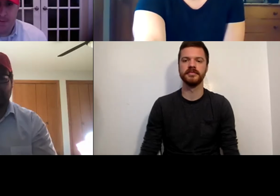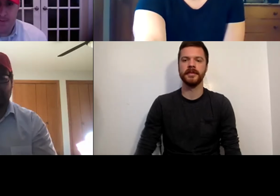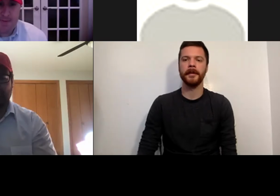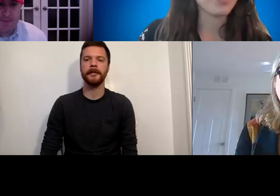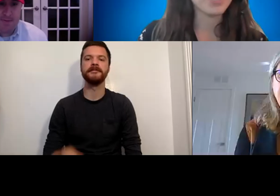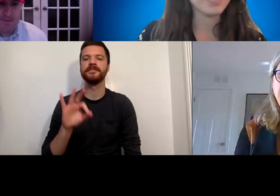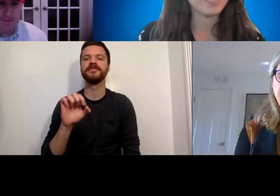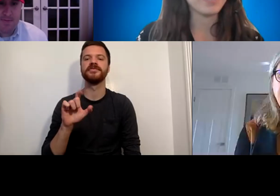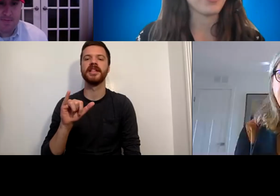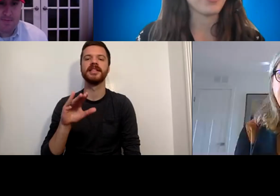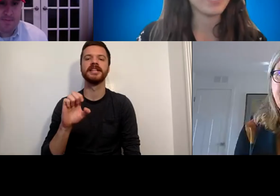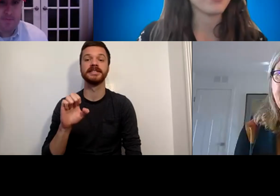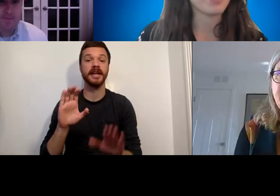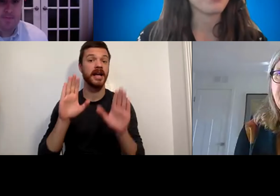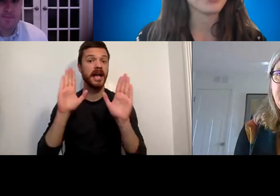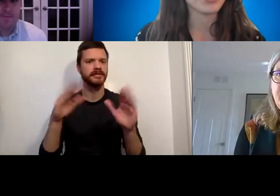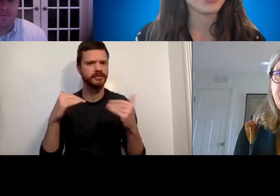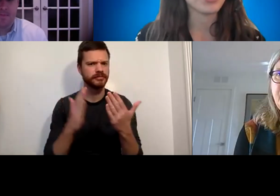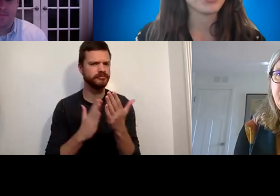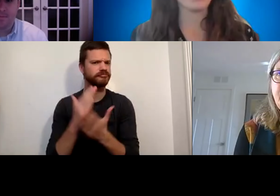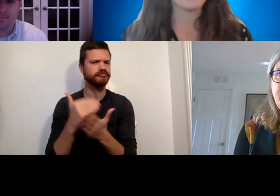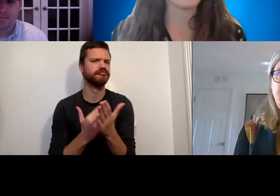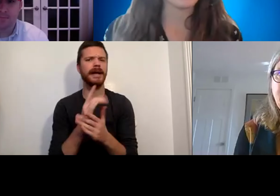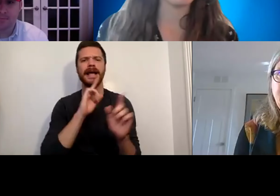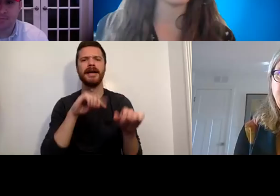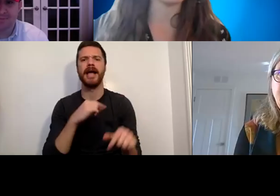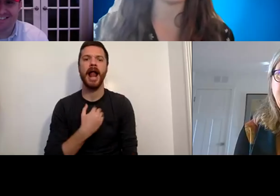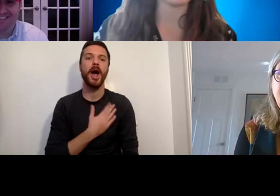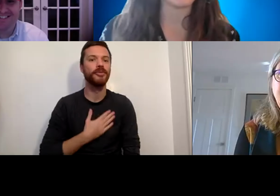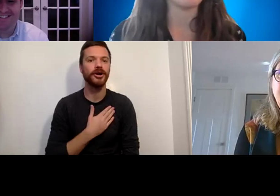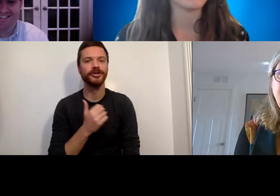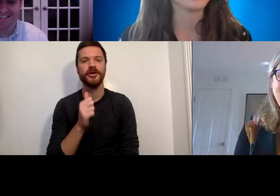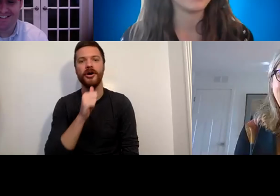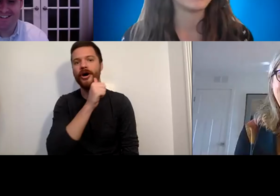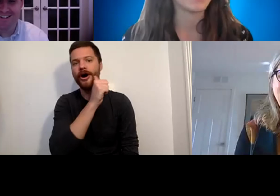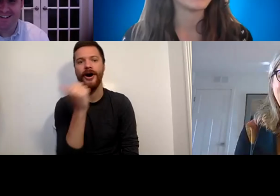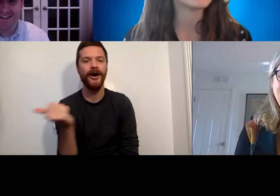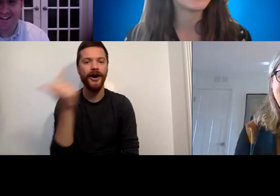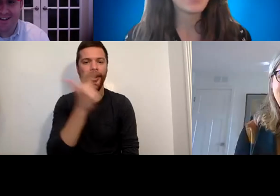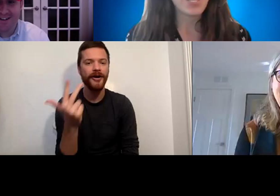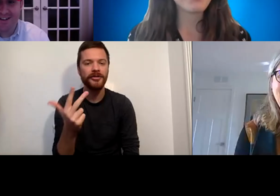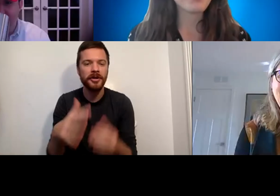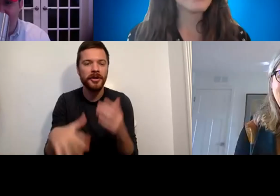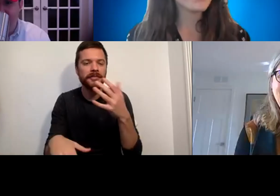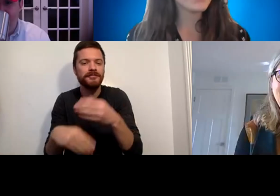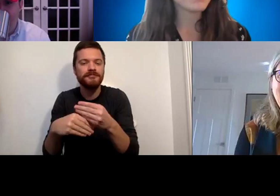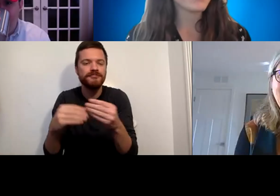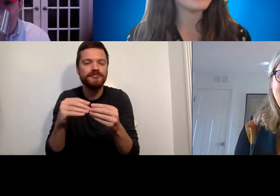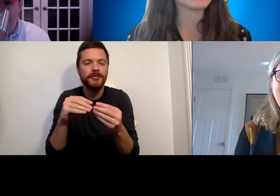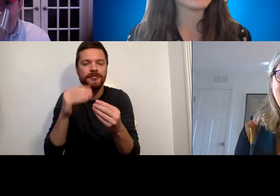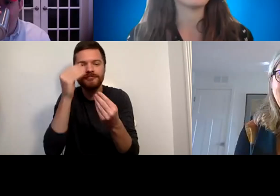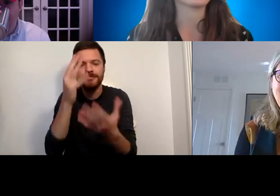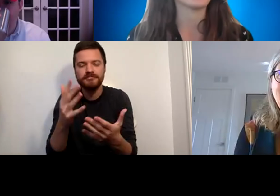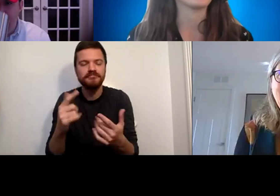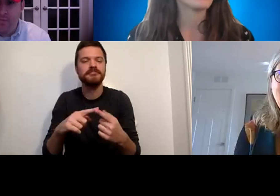Excellent. That was a really thorough answer, and I appreciated that all three of you were able to provide some additional insights. So moving on to the